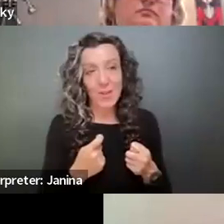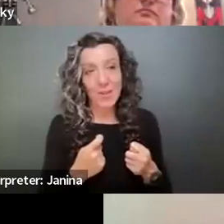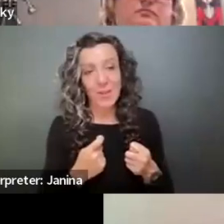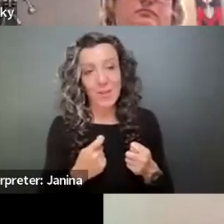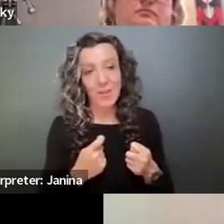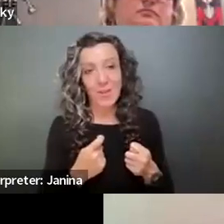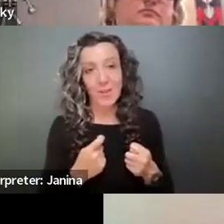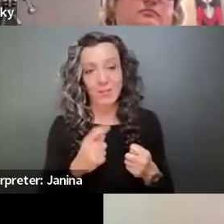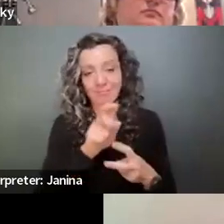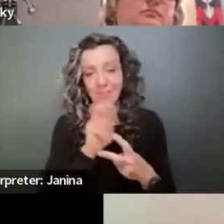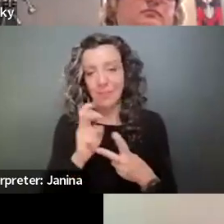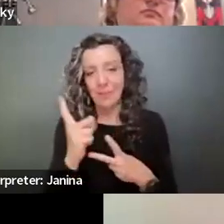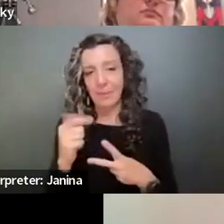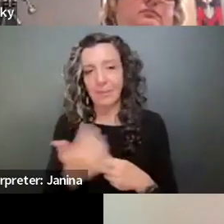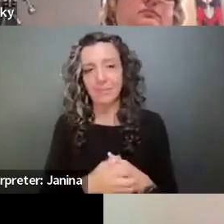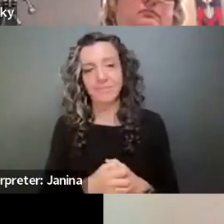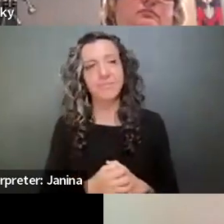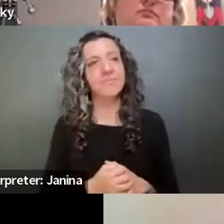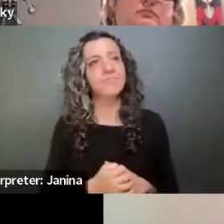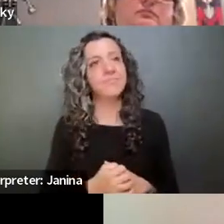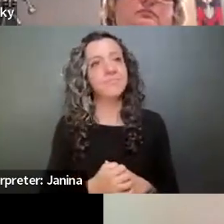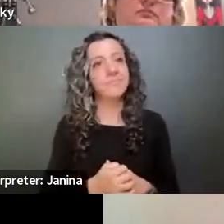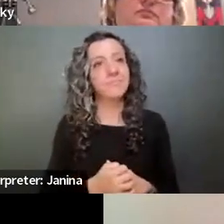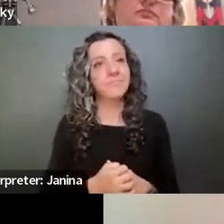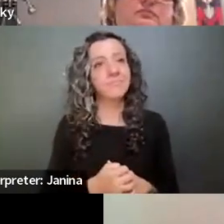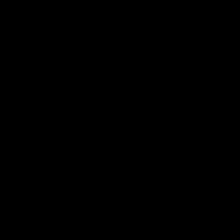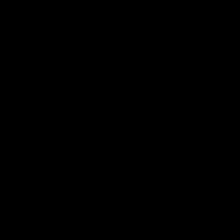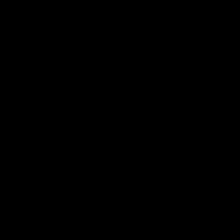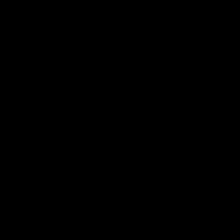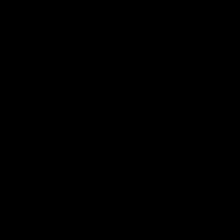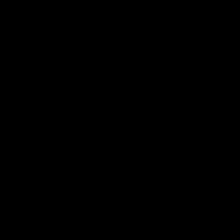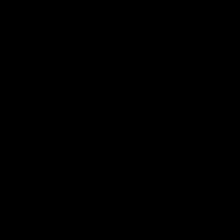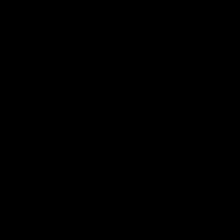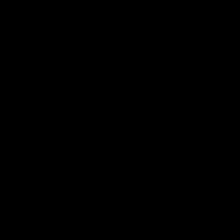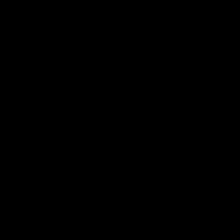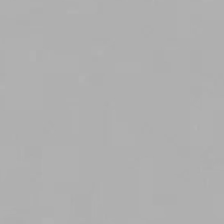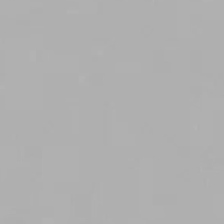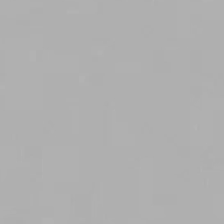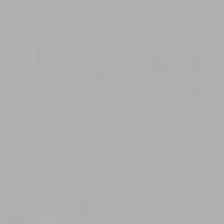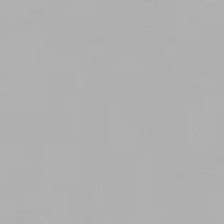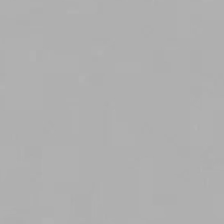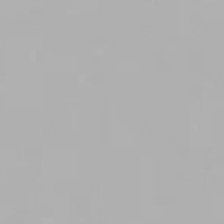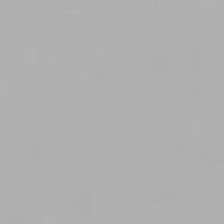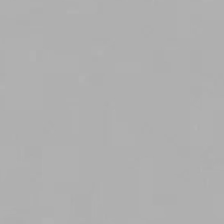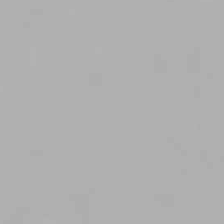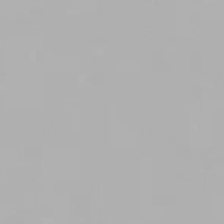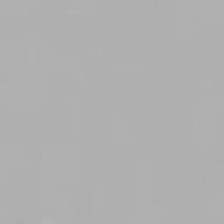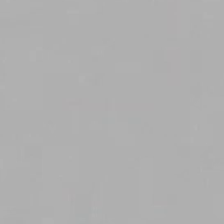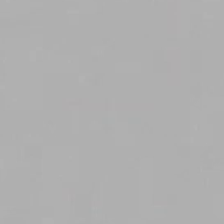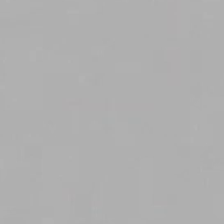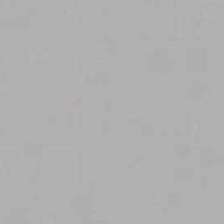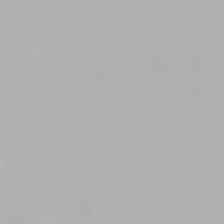switch on over here. We are hosting at Alta on Monday an